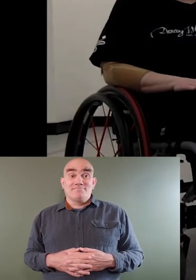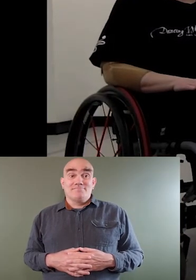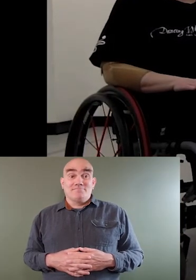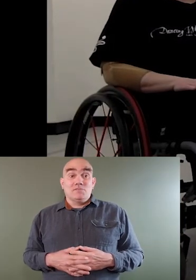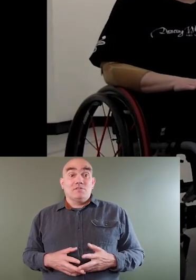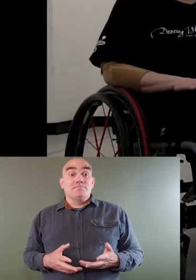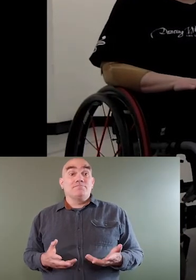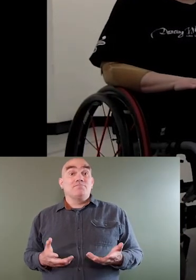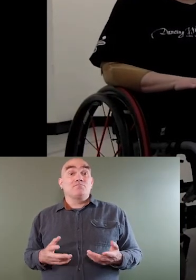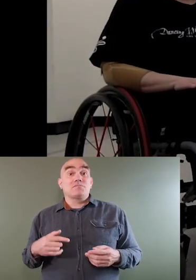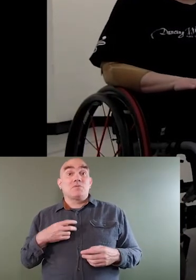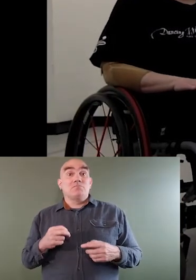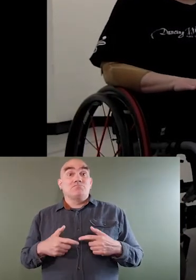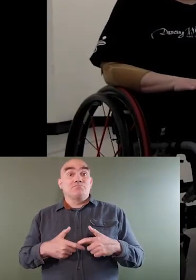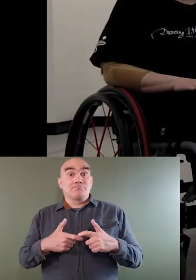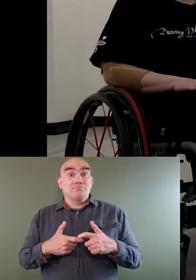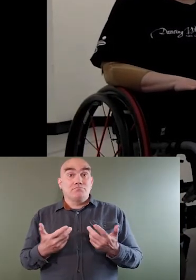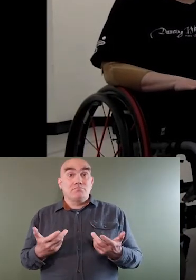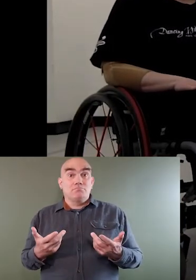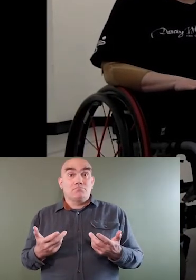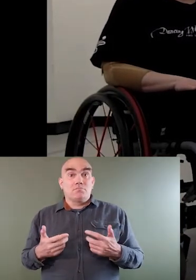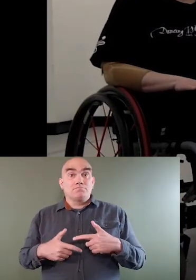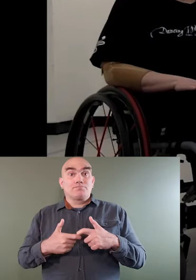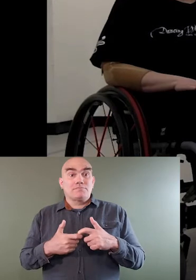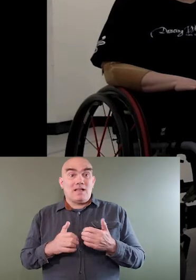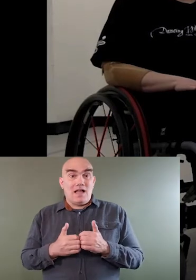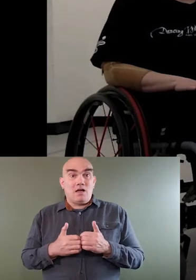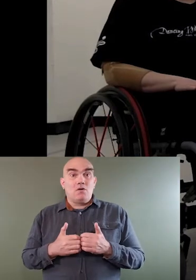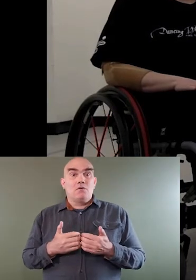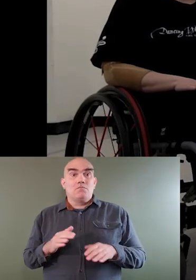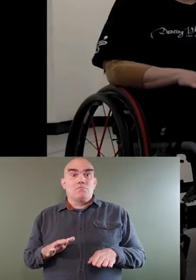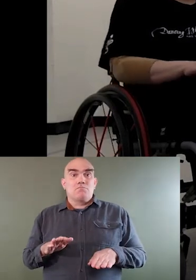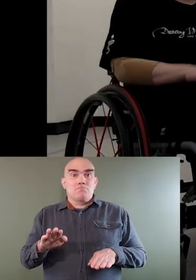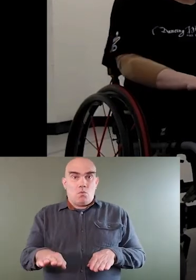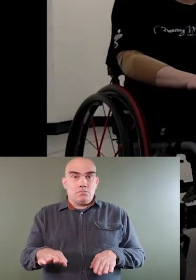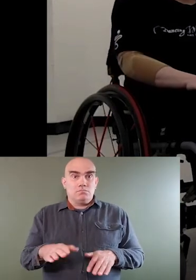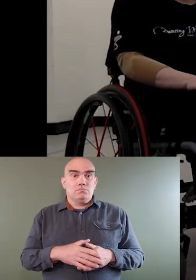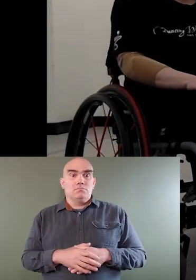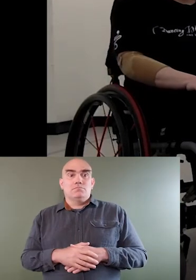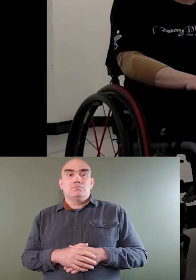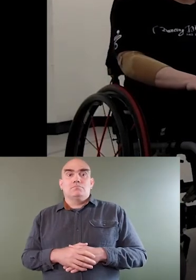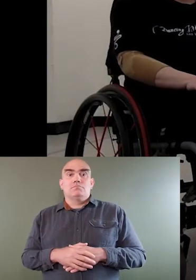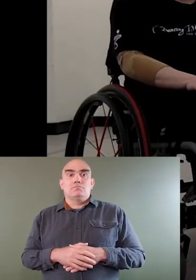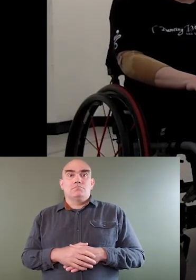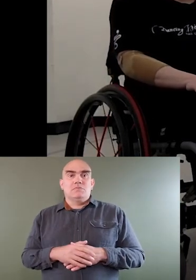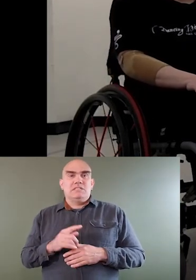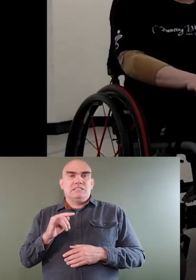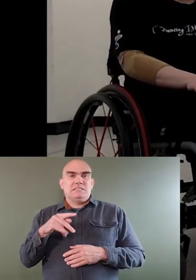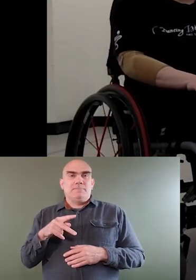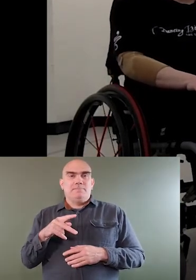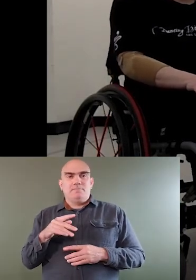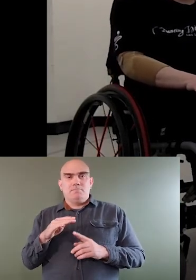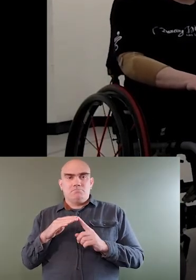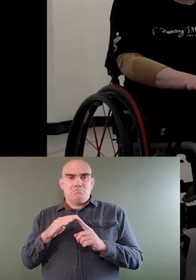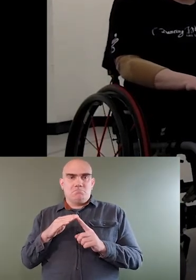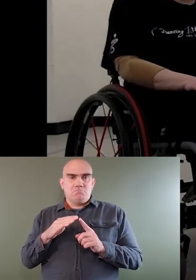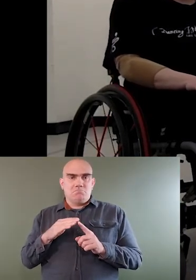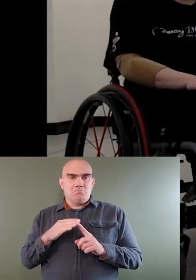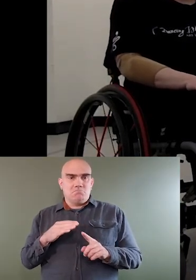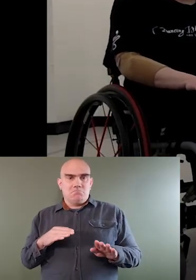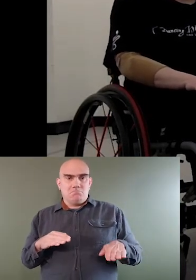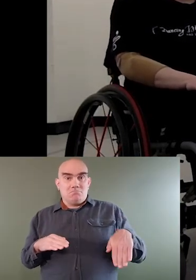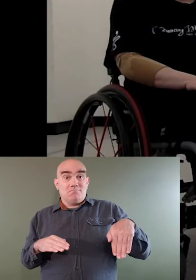Then we do a break. Our break is a step forward, a tip of the toes